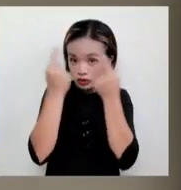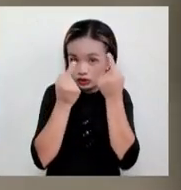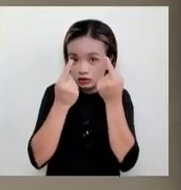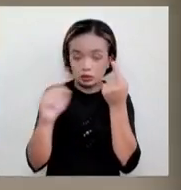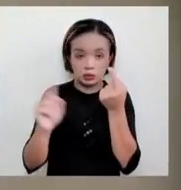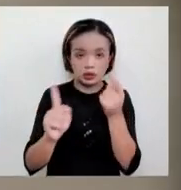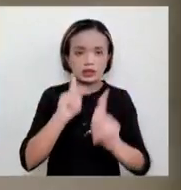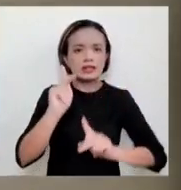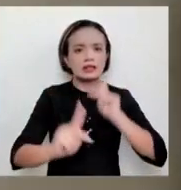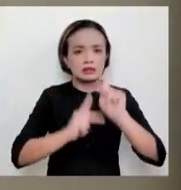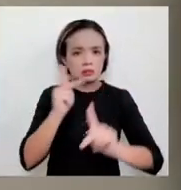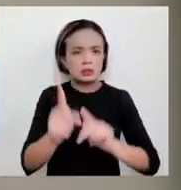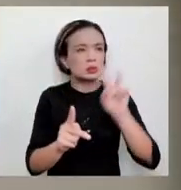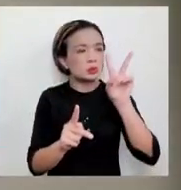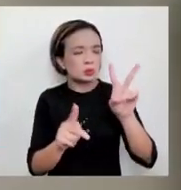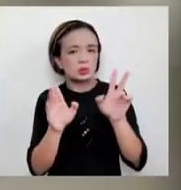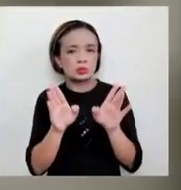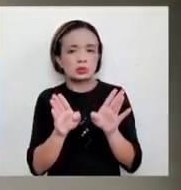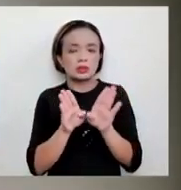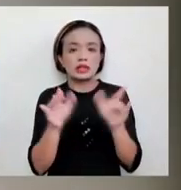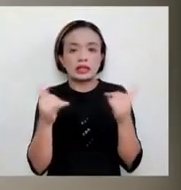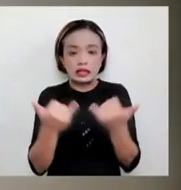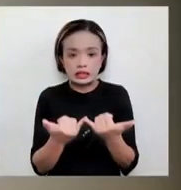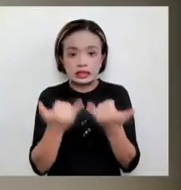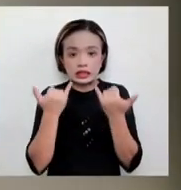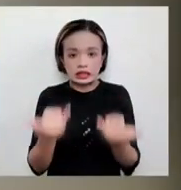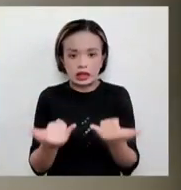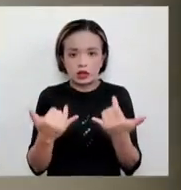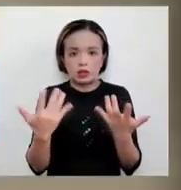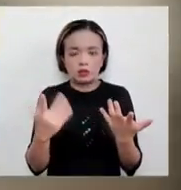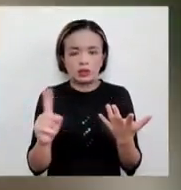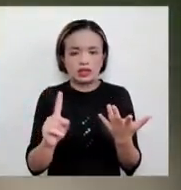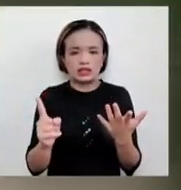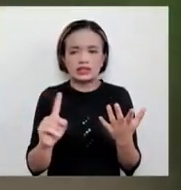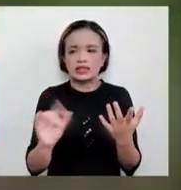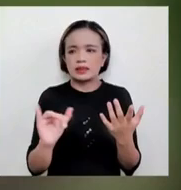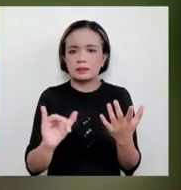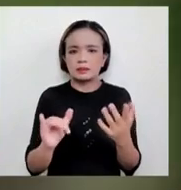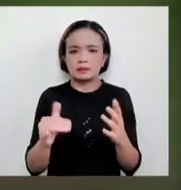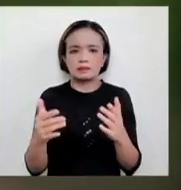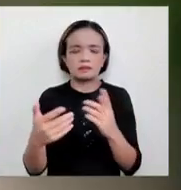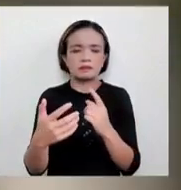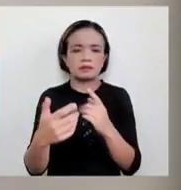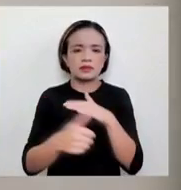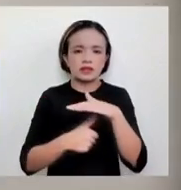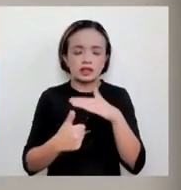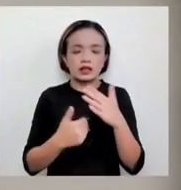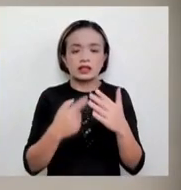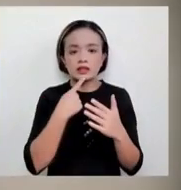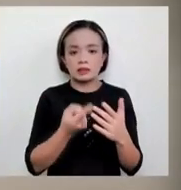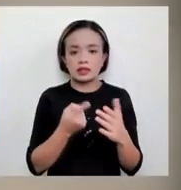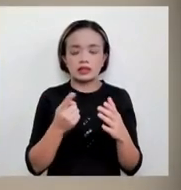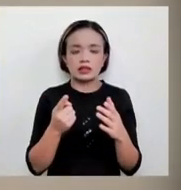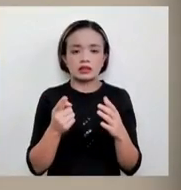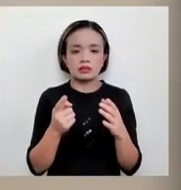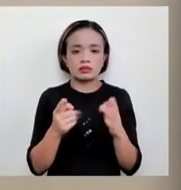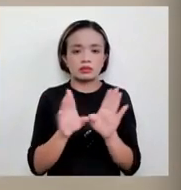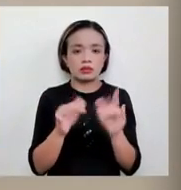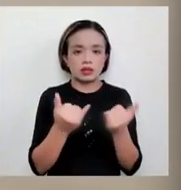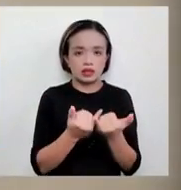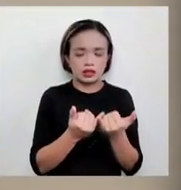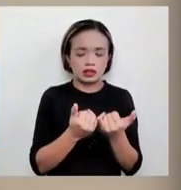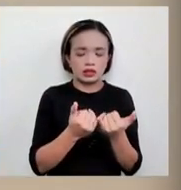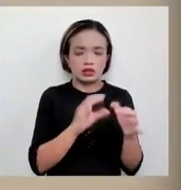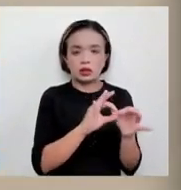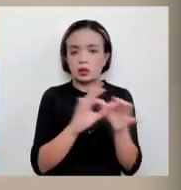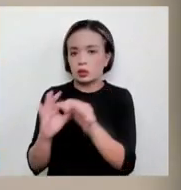two barangays which are currently isolated. Himagtokon Bridge, which connects the barangays of Gubat and Himagtokon to